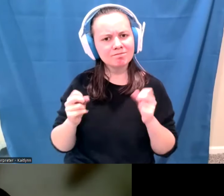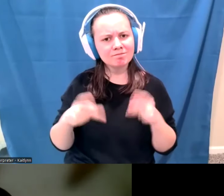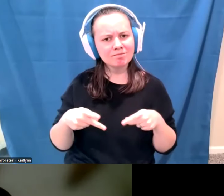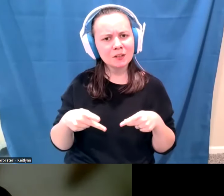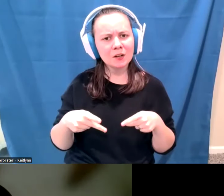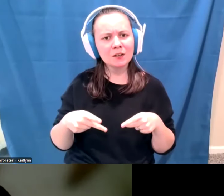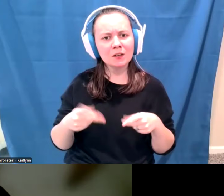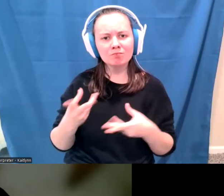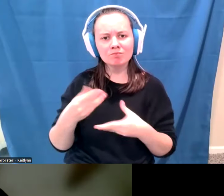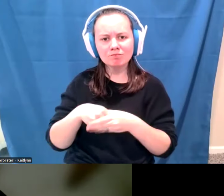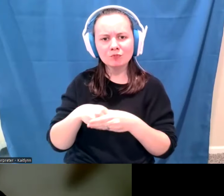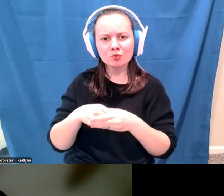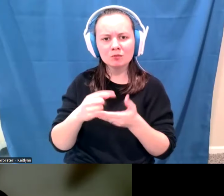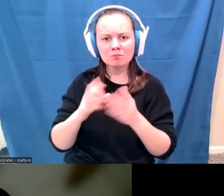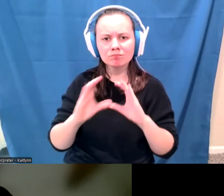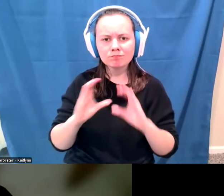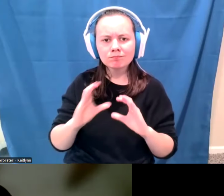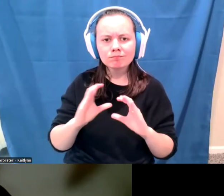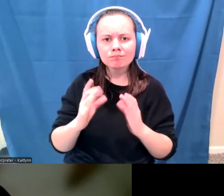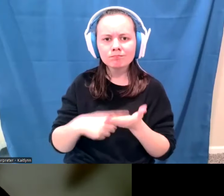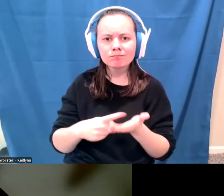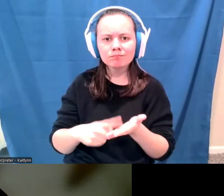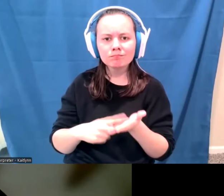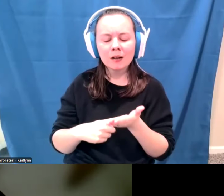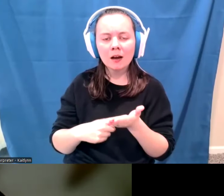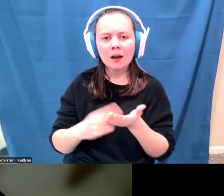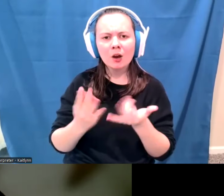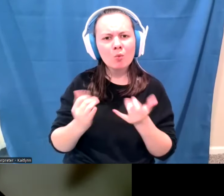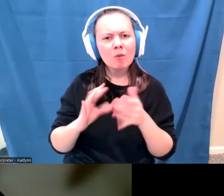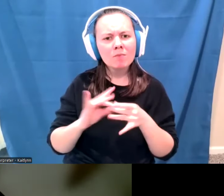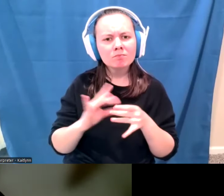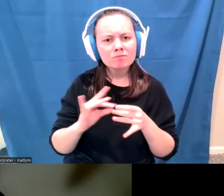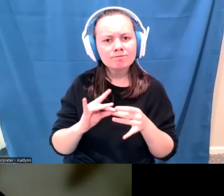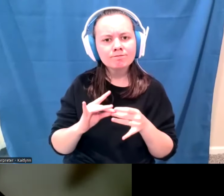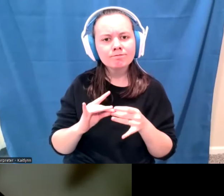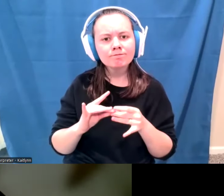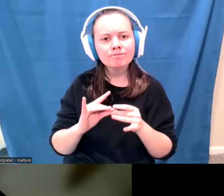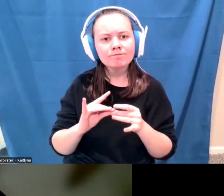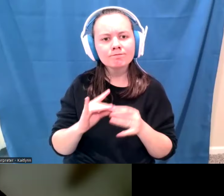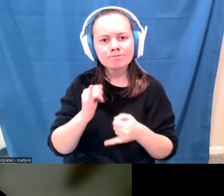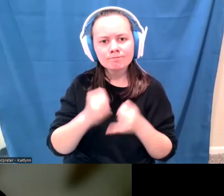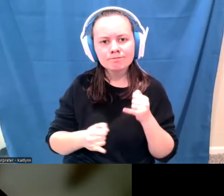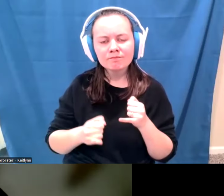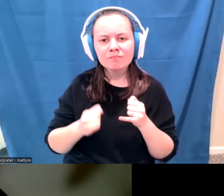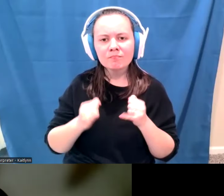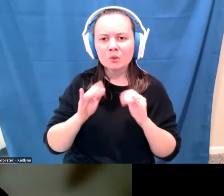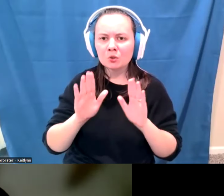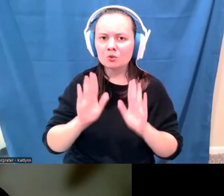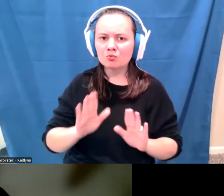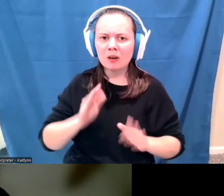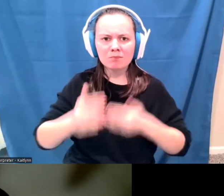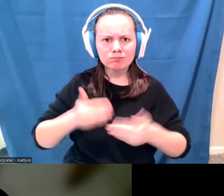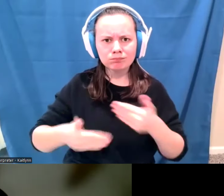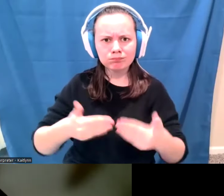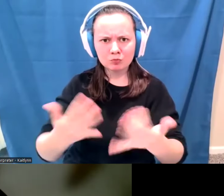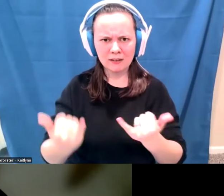of this conversation. What I would like to leave on is just the incredible momentum that I think we have right now